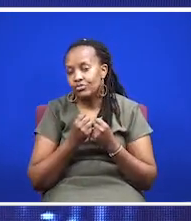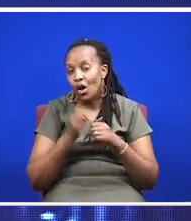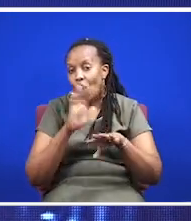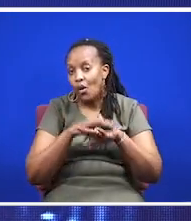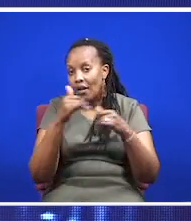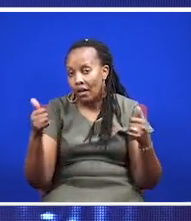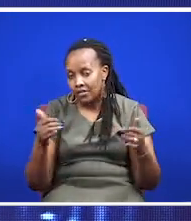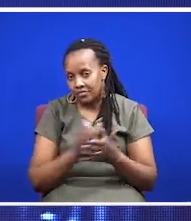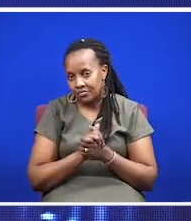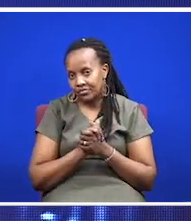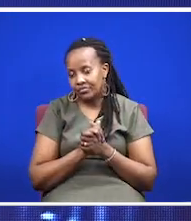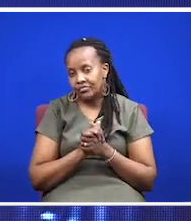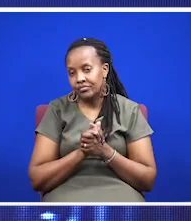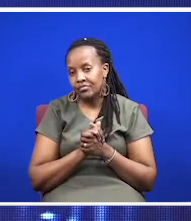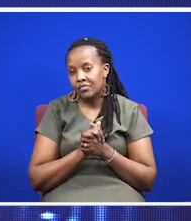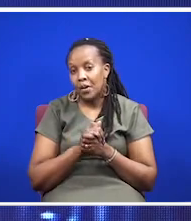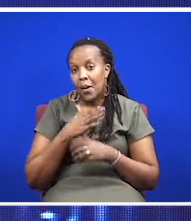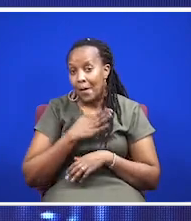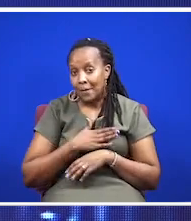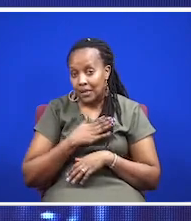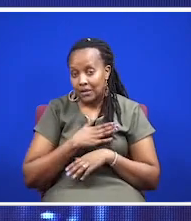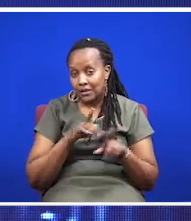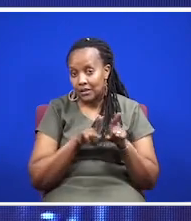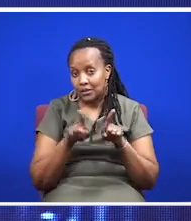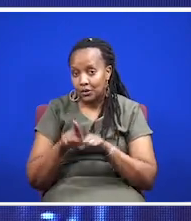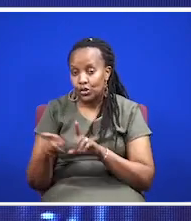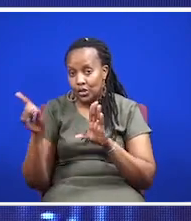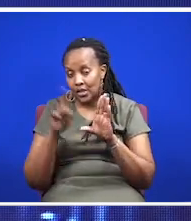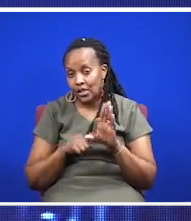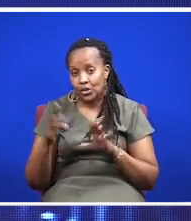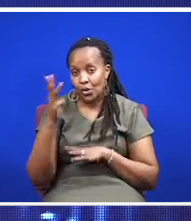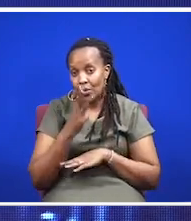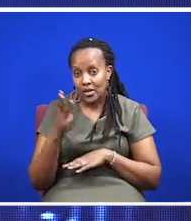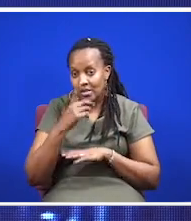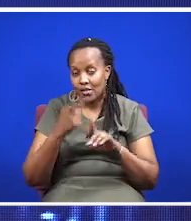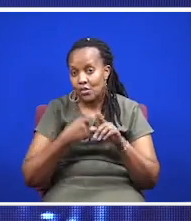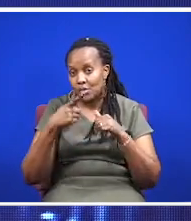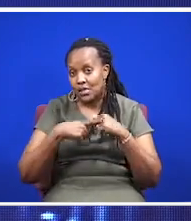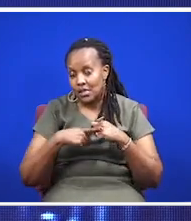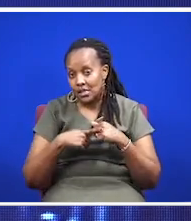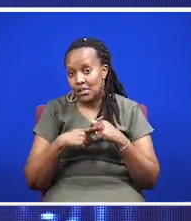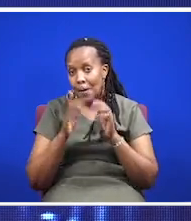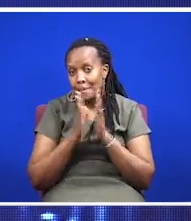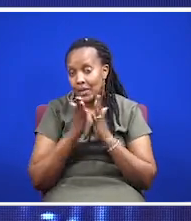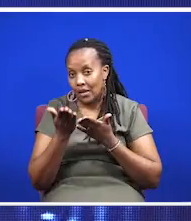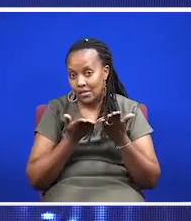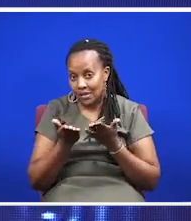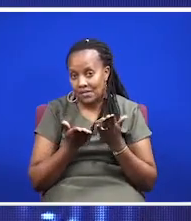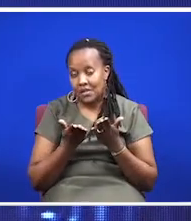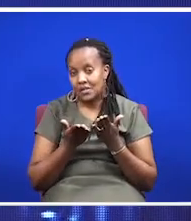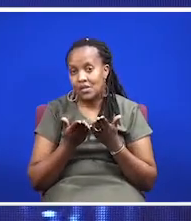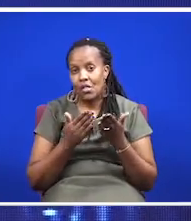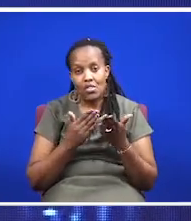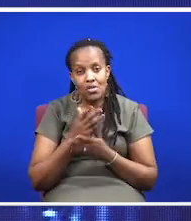any question that you have or you have. Please also join us on Wednesday from 6 p.m. for our prayer service. You can catch